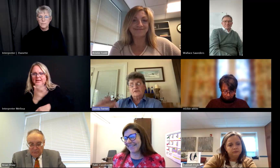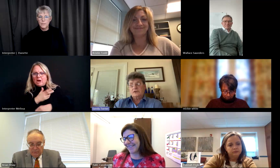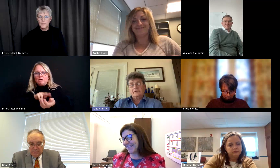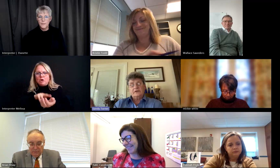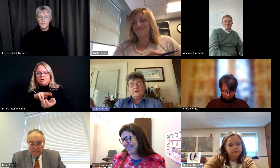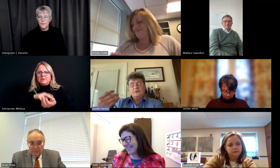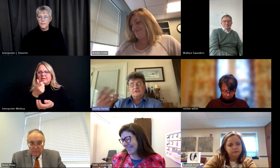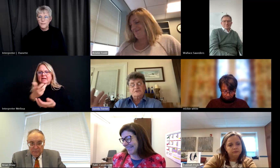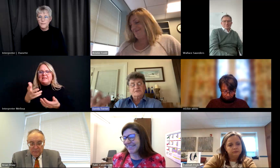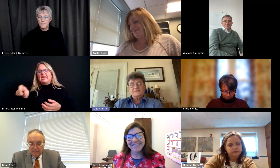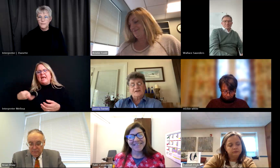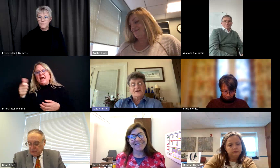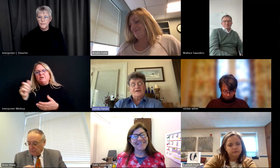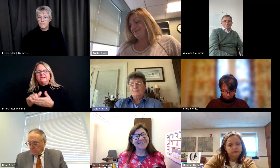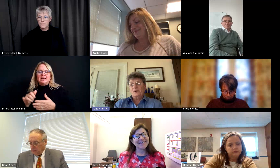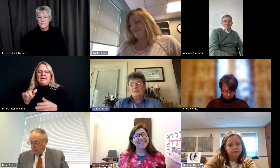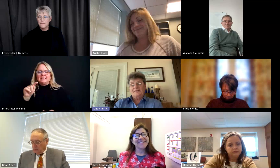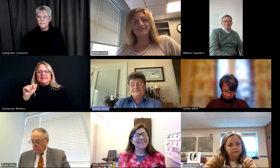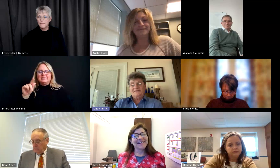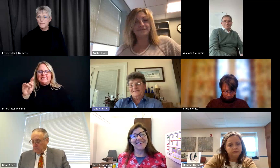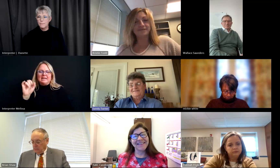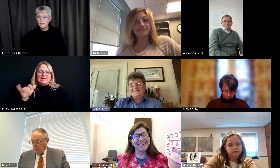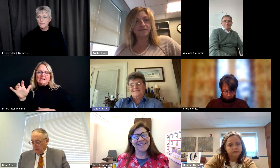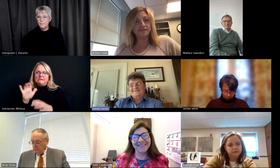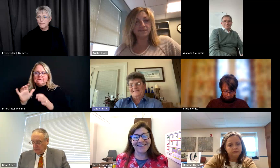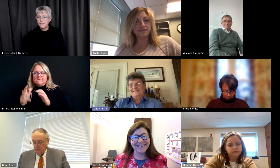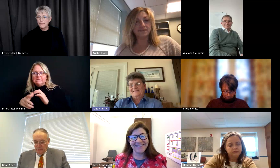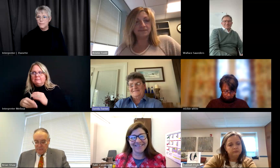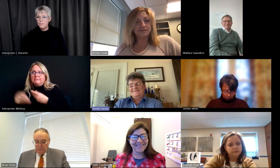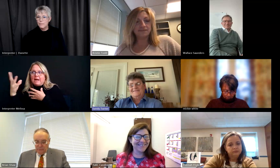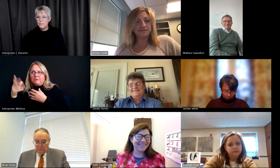can scavenge over there, we just can't keep up.